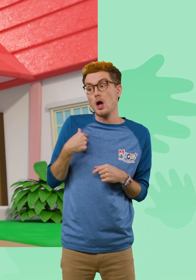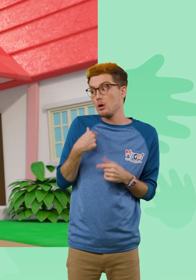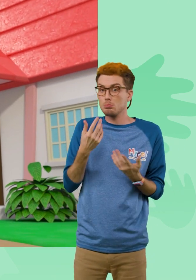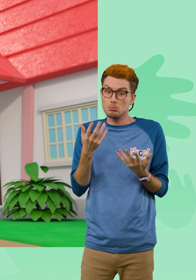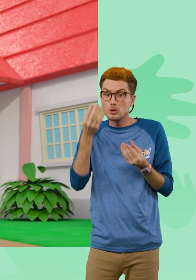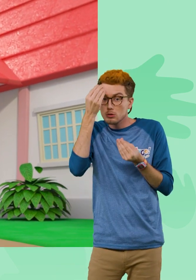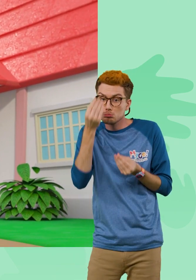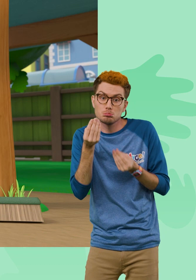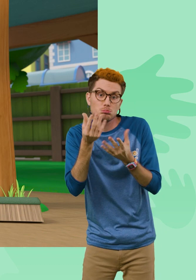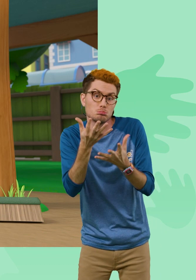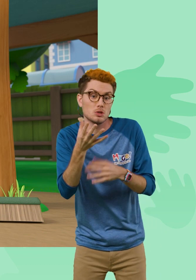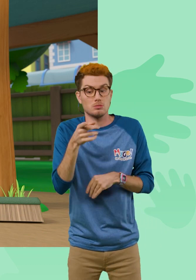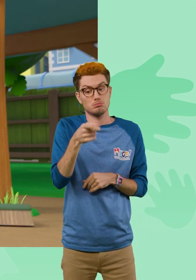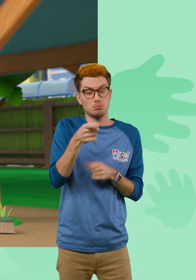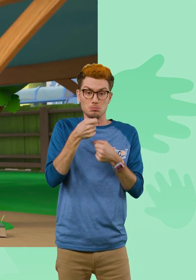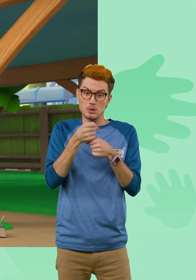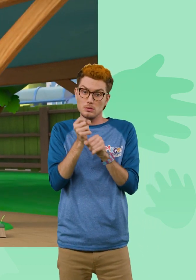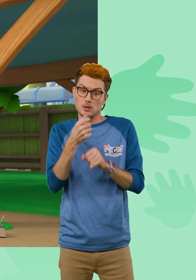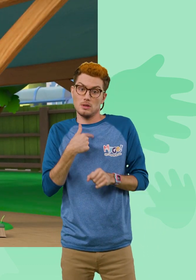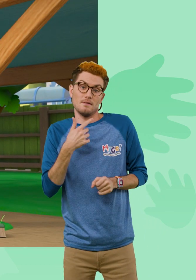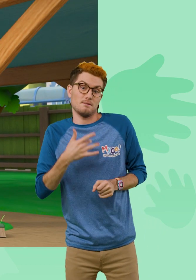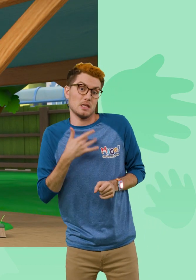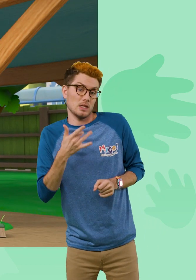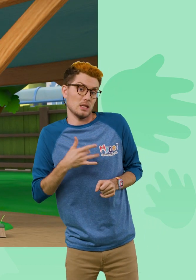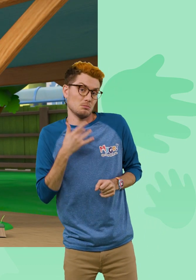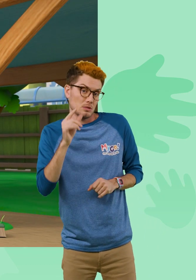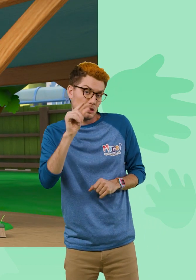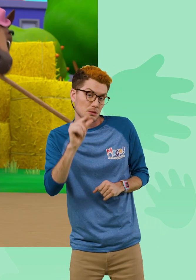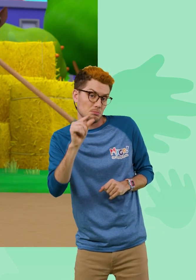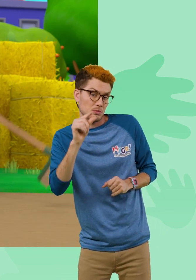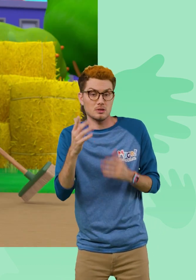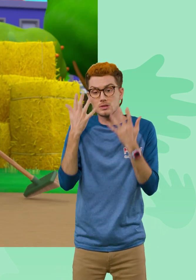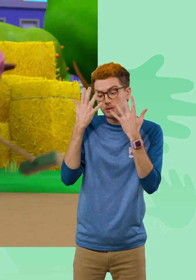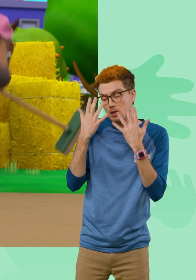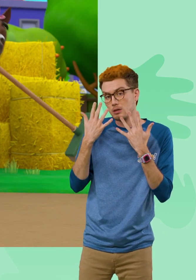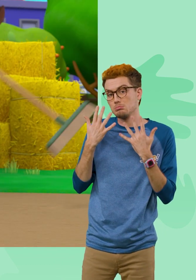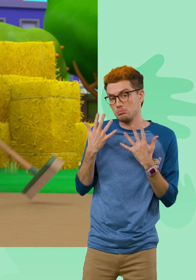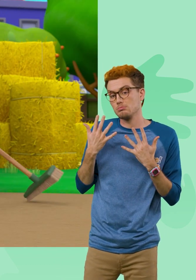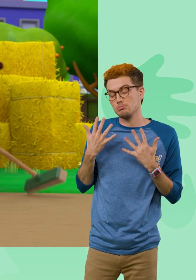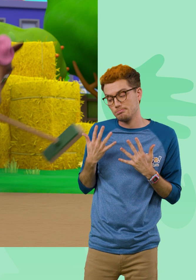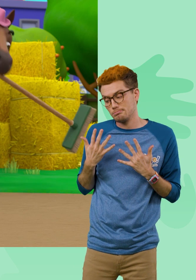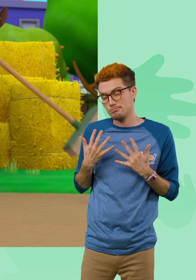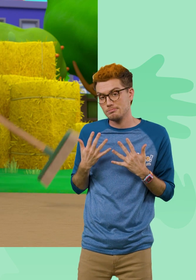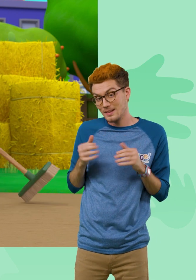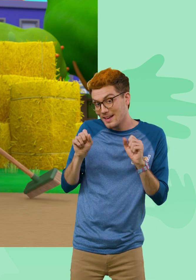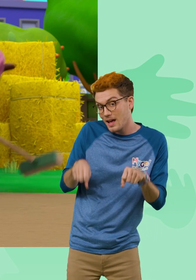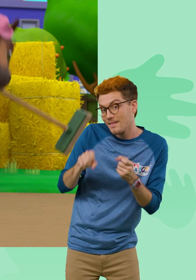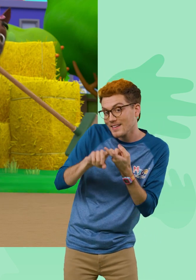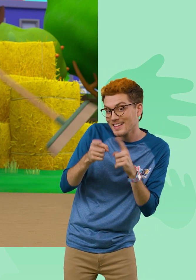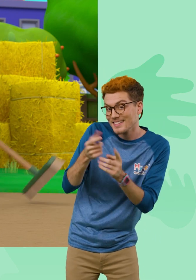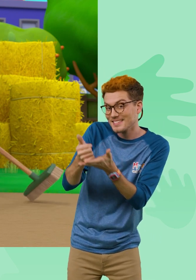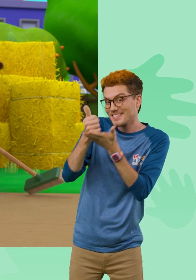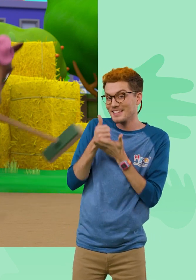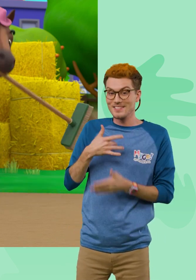got a boo-boo, I gotta tell you, it makes me feel a little sad. Can a friend